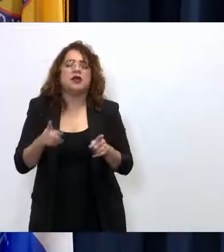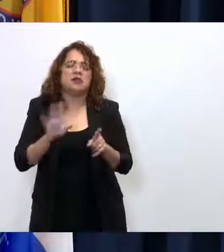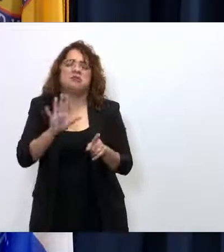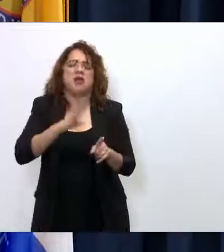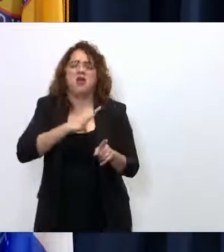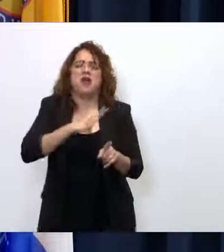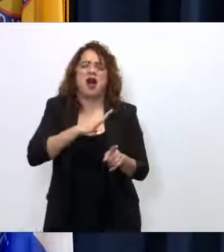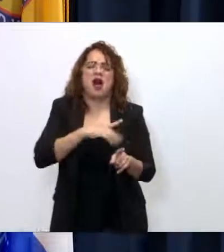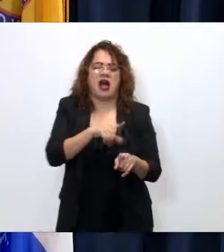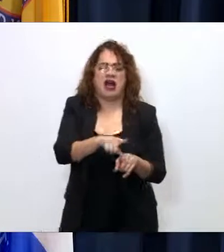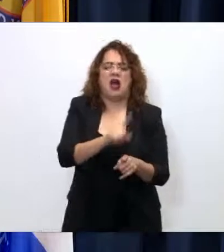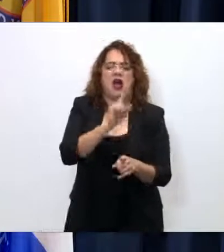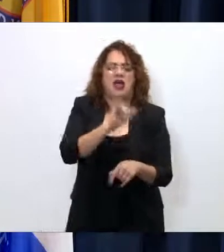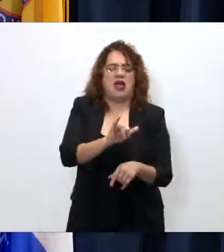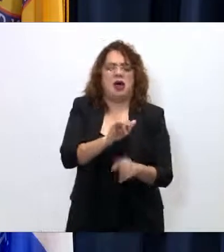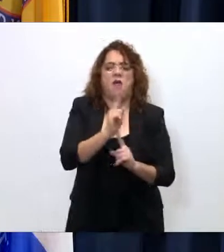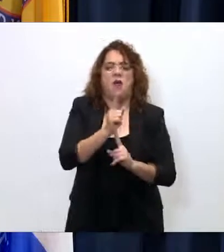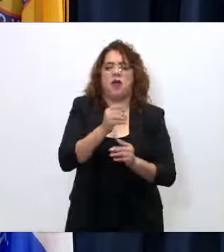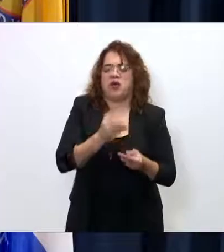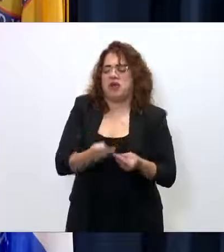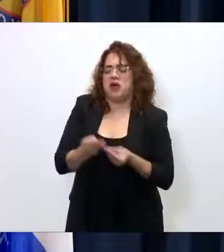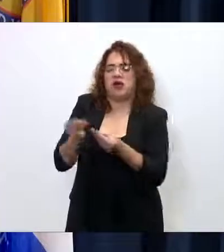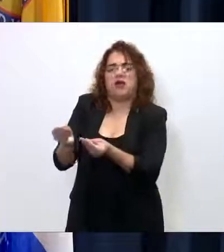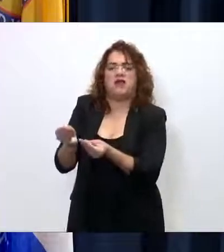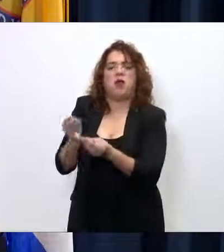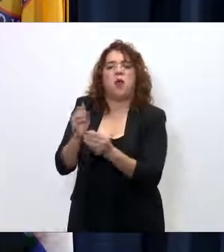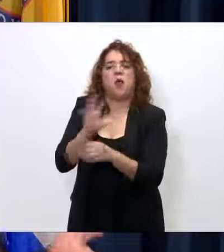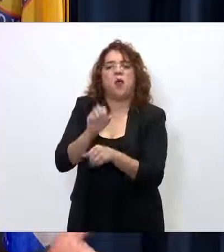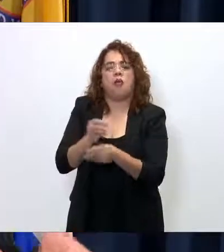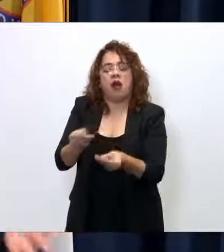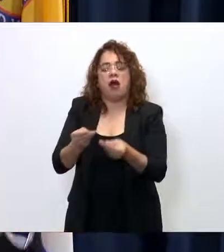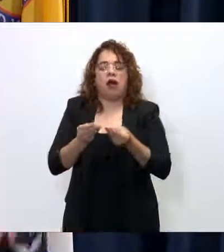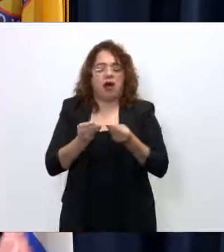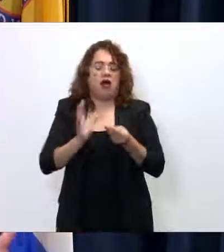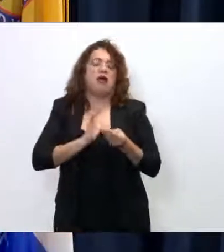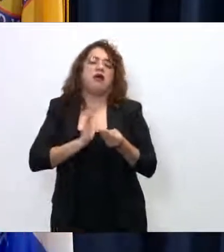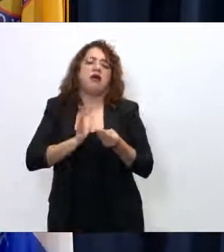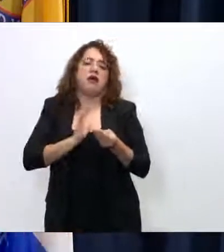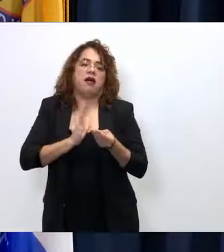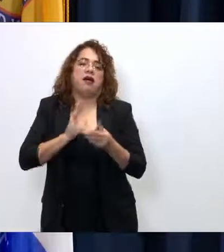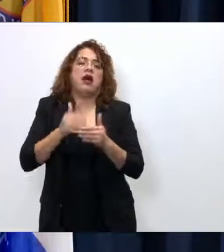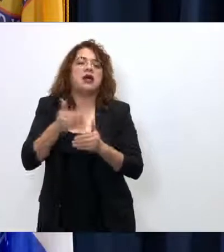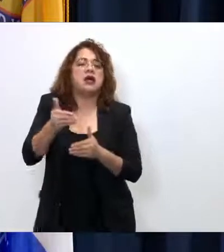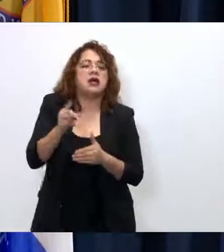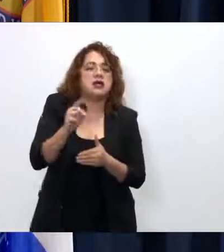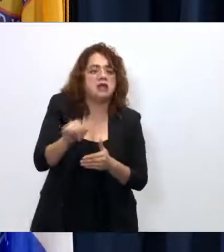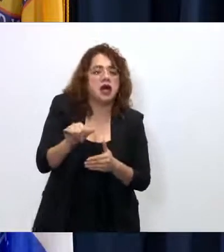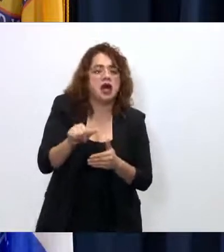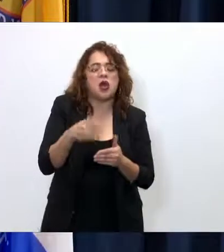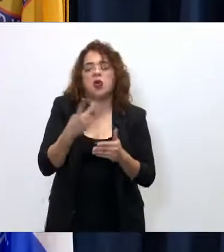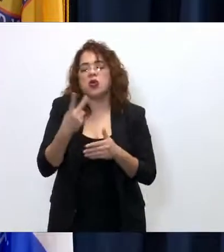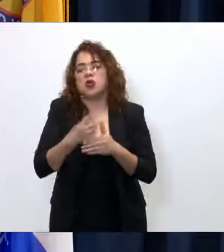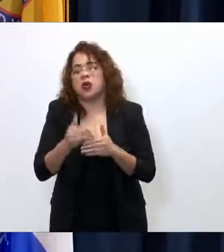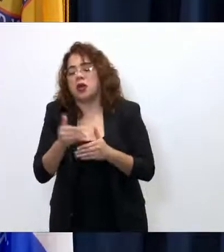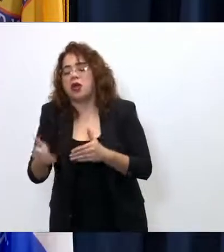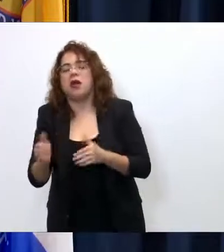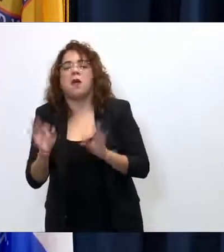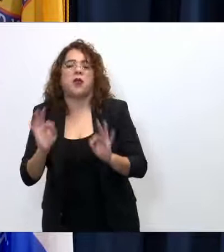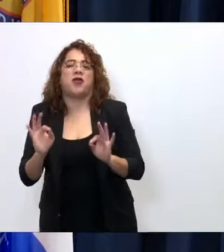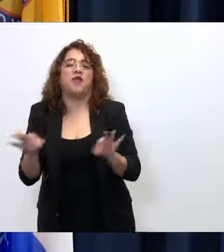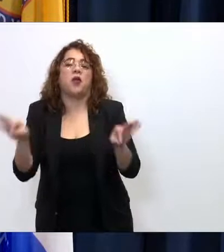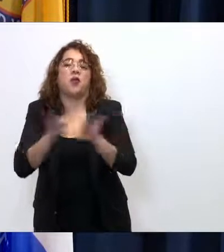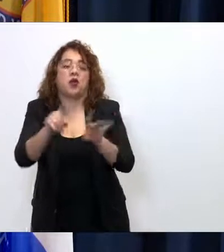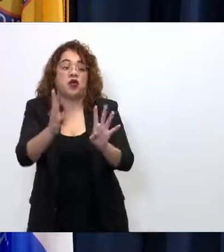make an appointment for you on the spot so that we're able then to vaccinate you maybe the next day or the day after. And